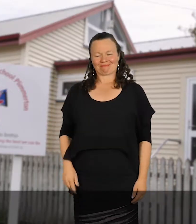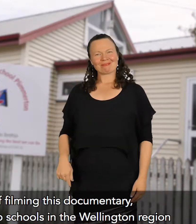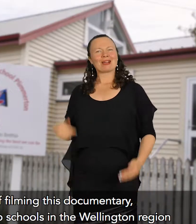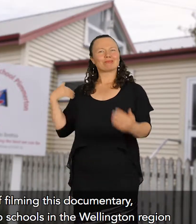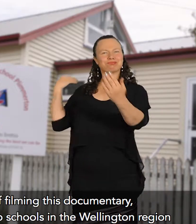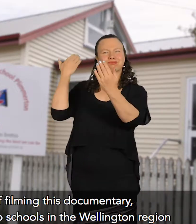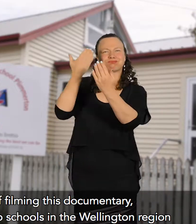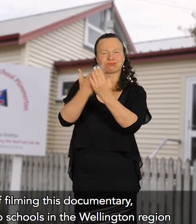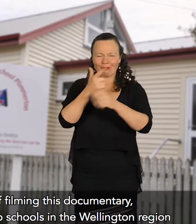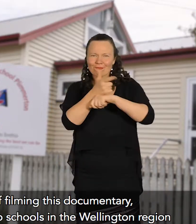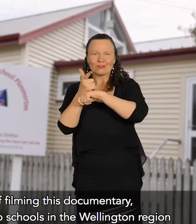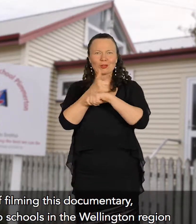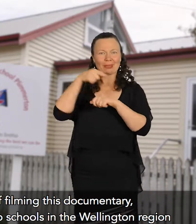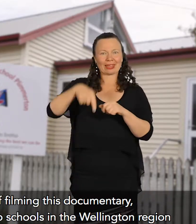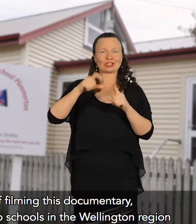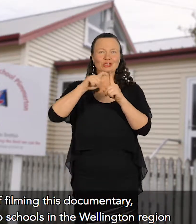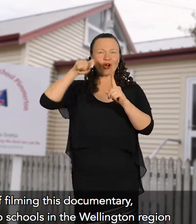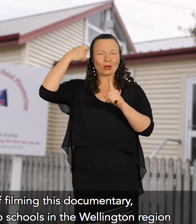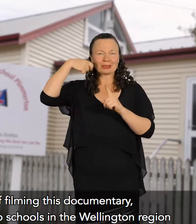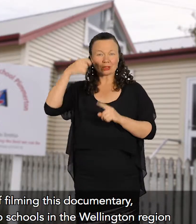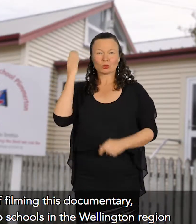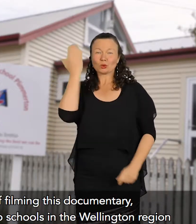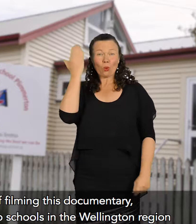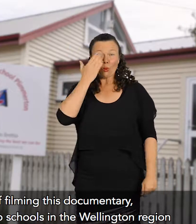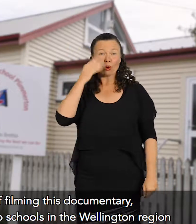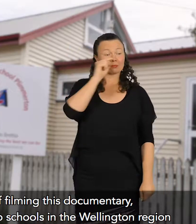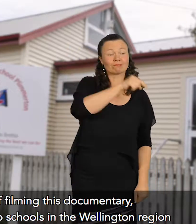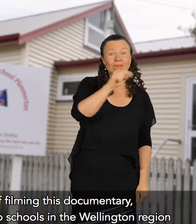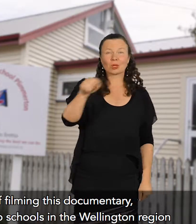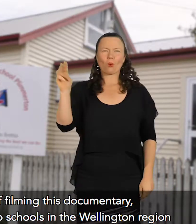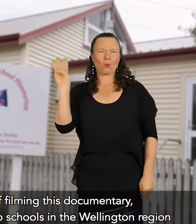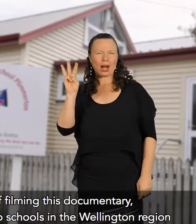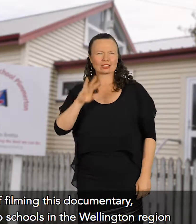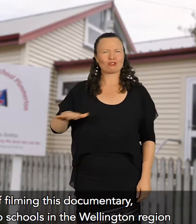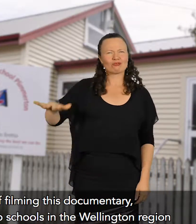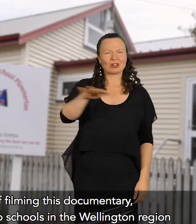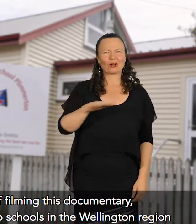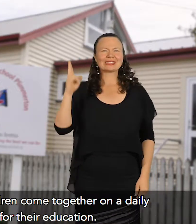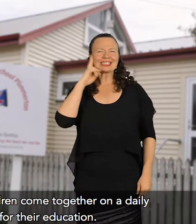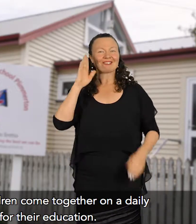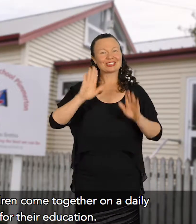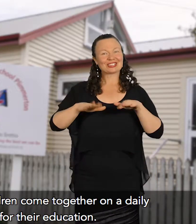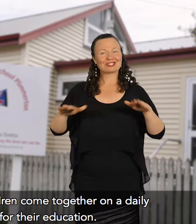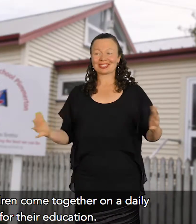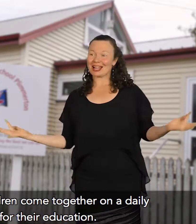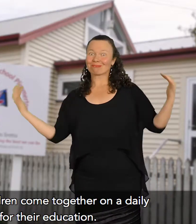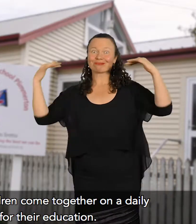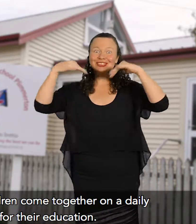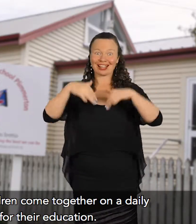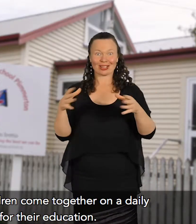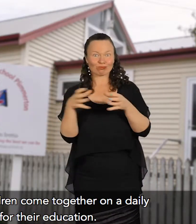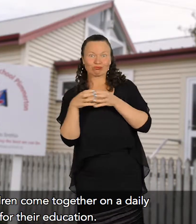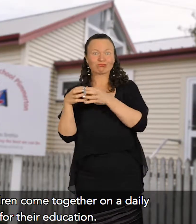Hi. At the time of filming this documentary, there are currently no schools in the Wellington region where deaf children come